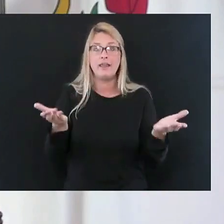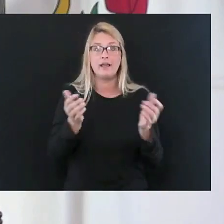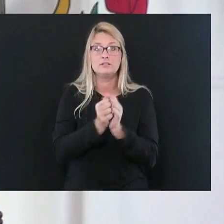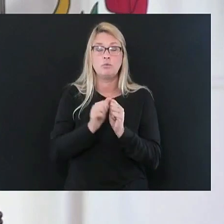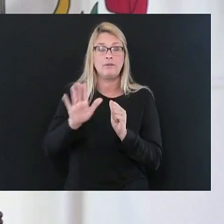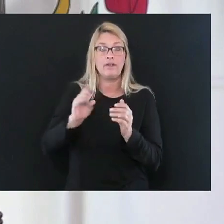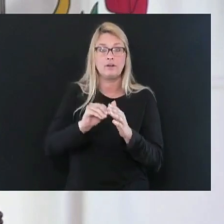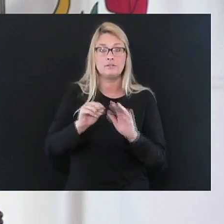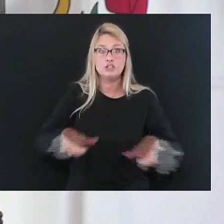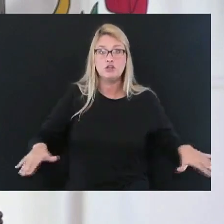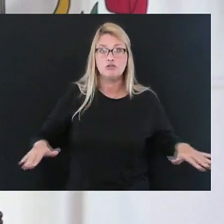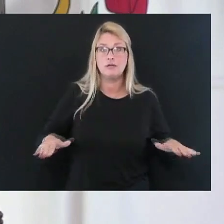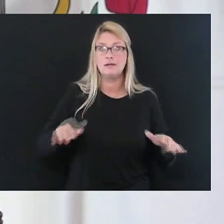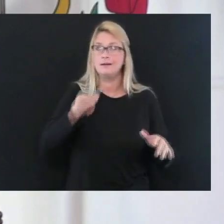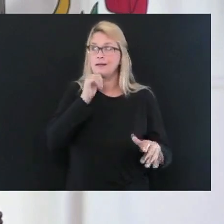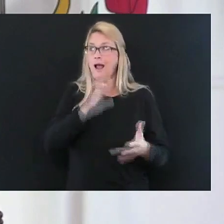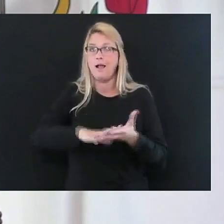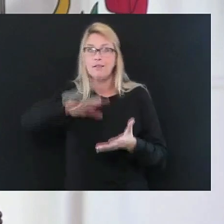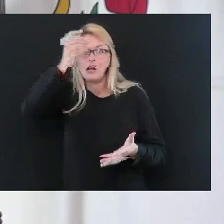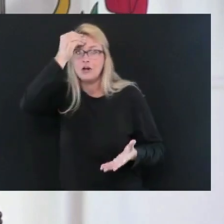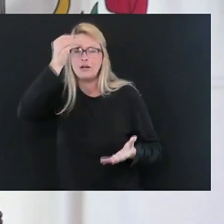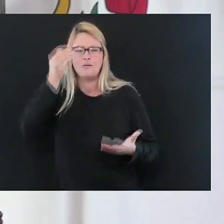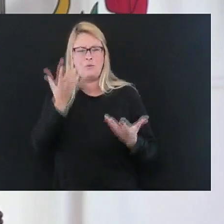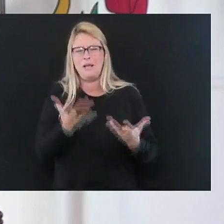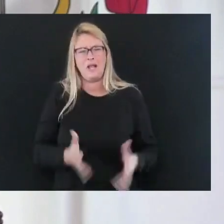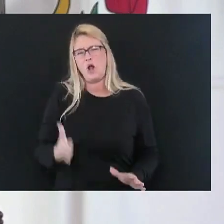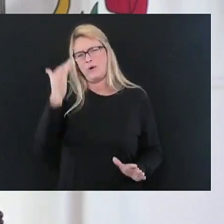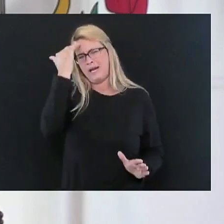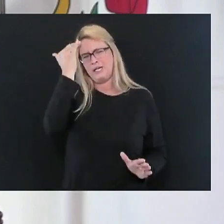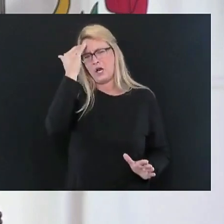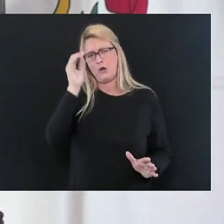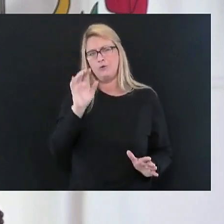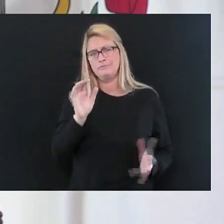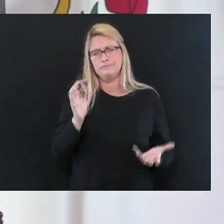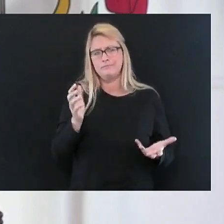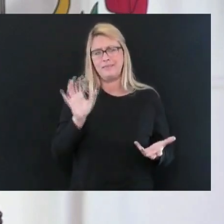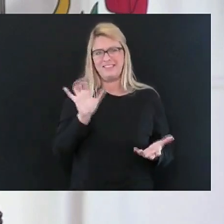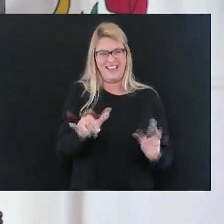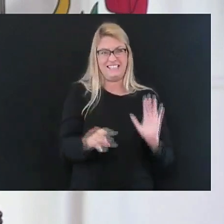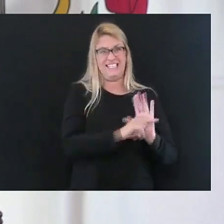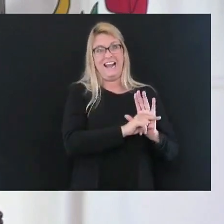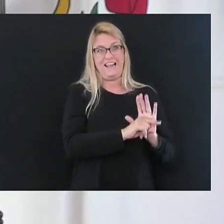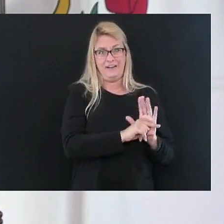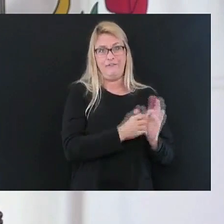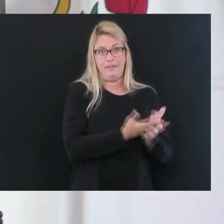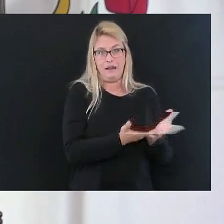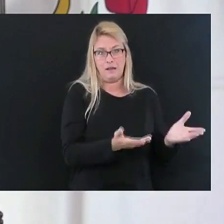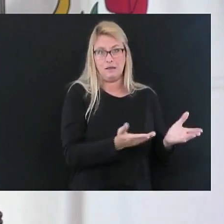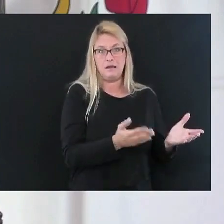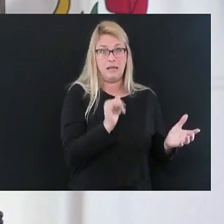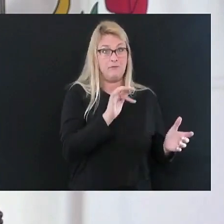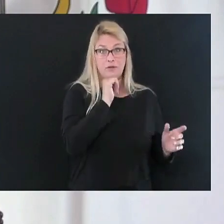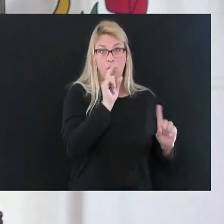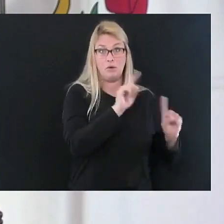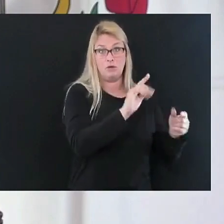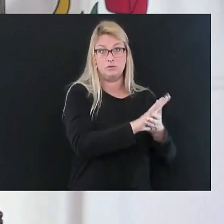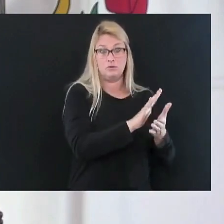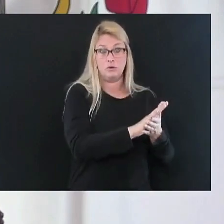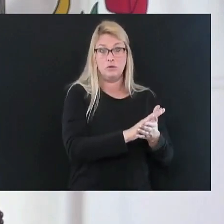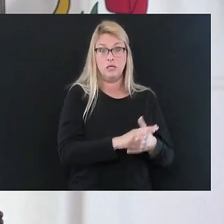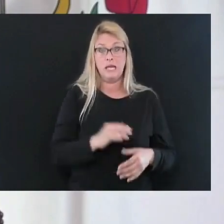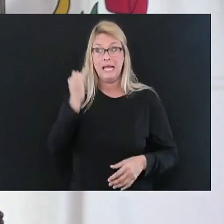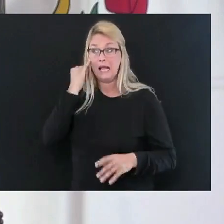not learning and all that. We know that. That's the downside of not going to school. Now, the other thing, if we just open up